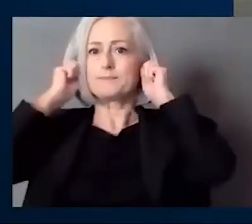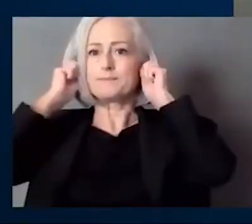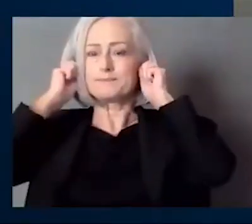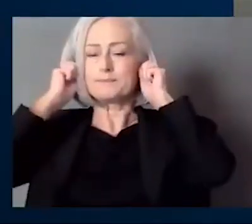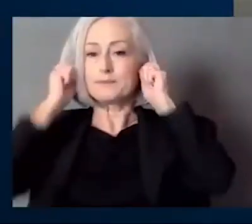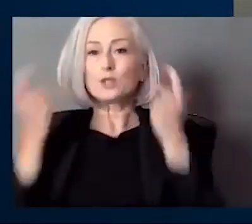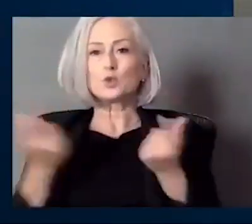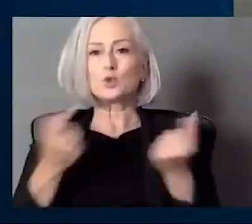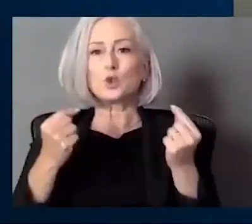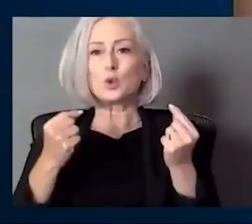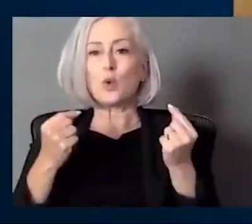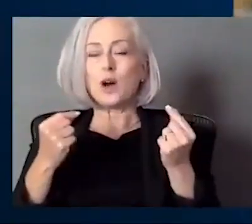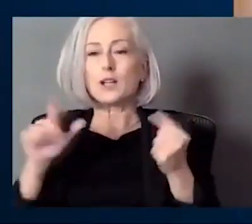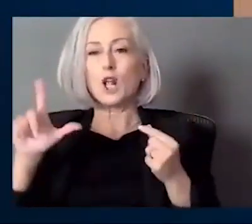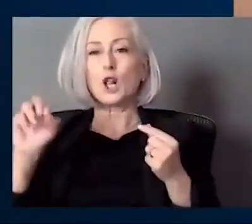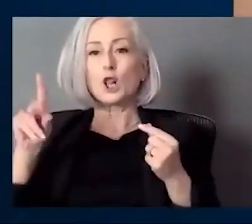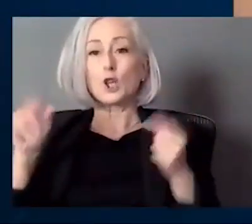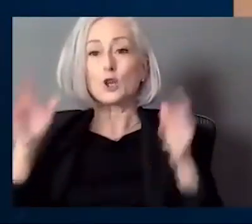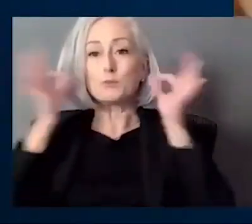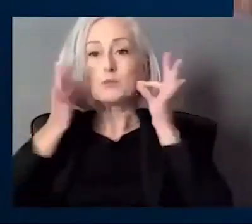it around your ears.